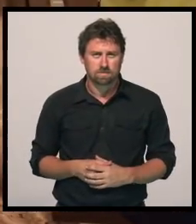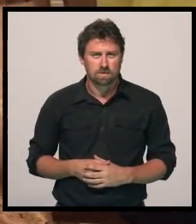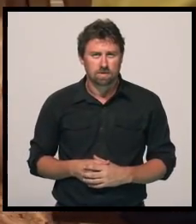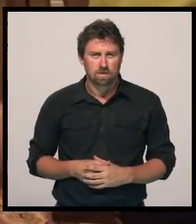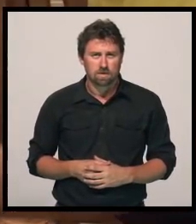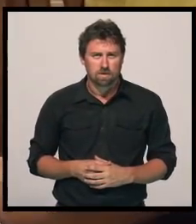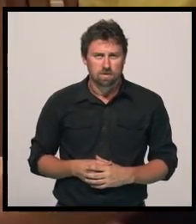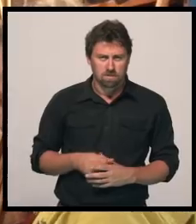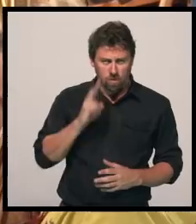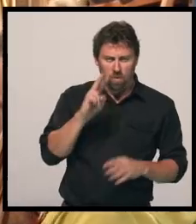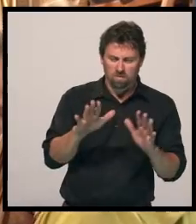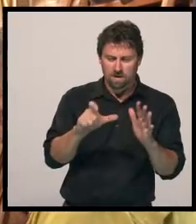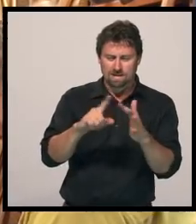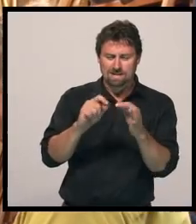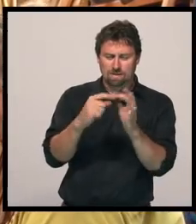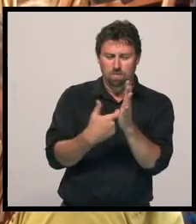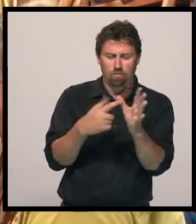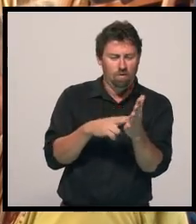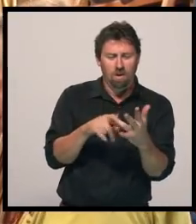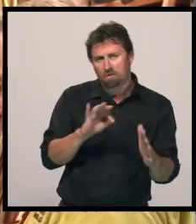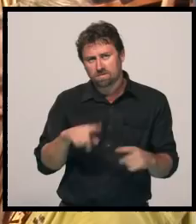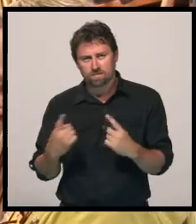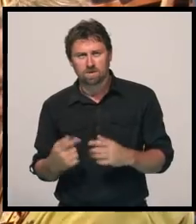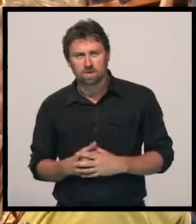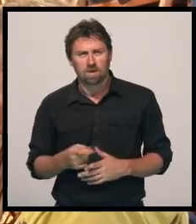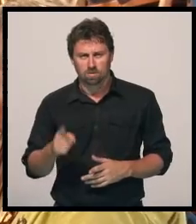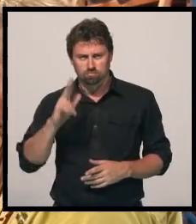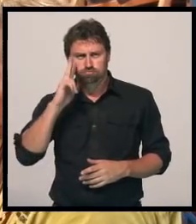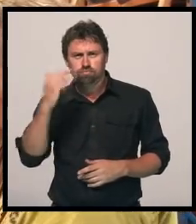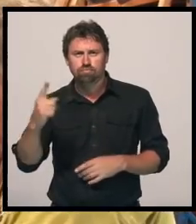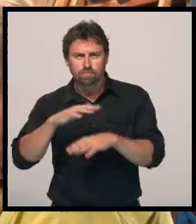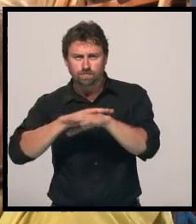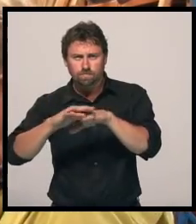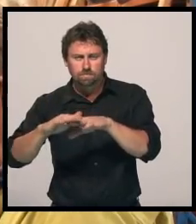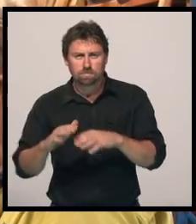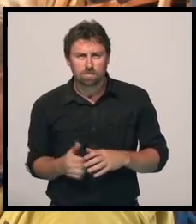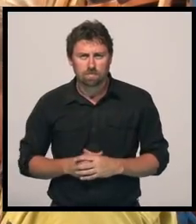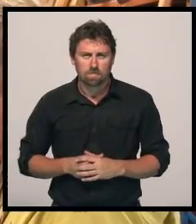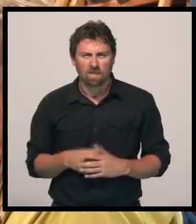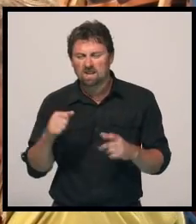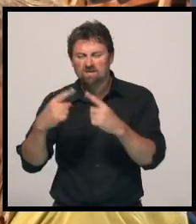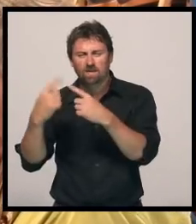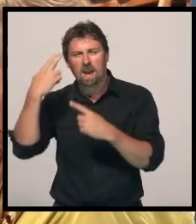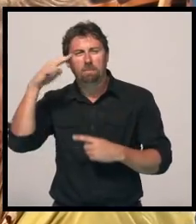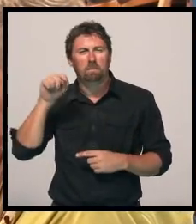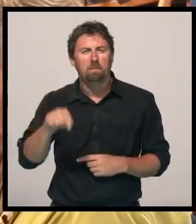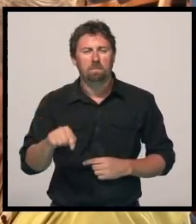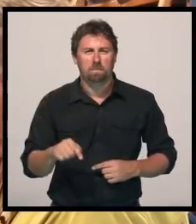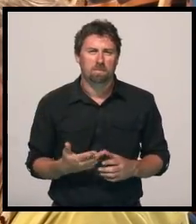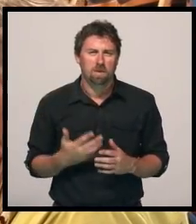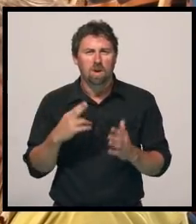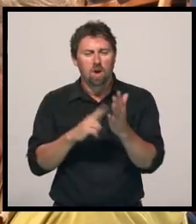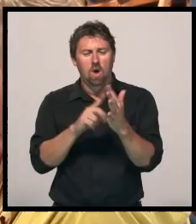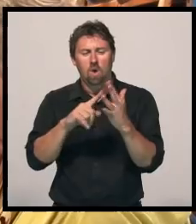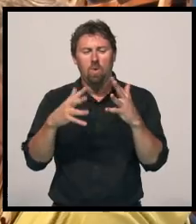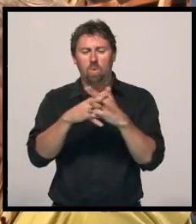It looks like sobrano, doesn't it? What's that? That's incredible. This is called by several names. New Guinea